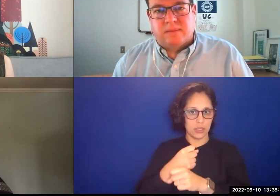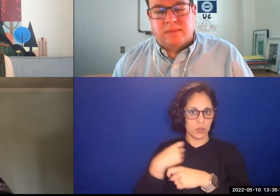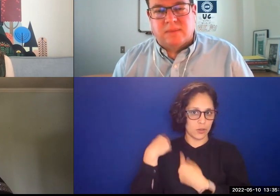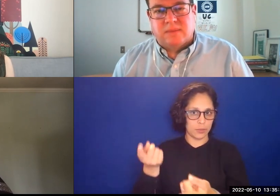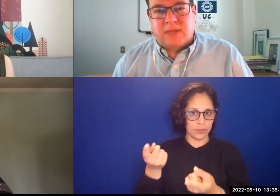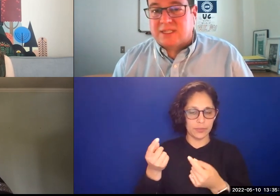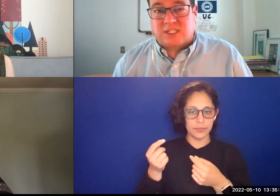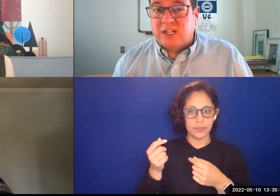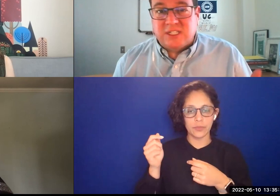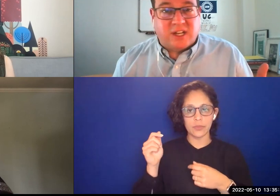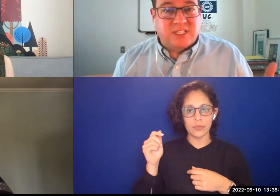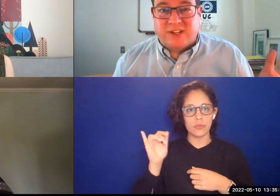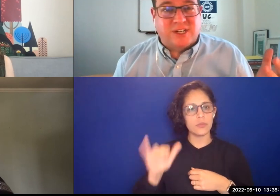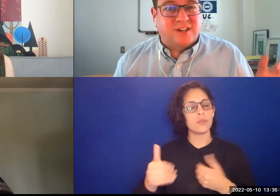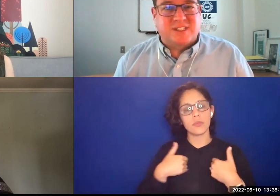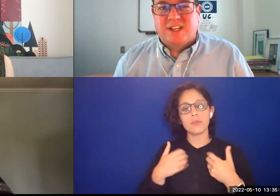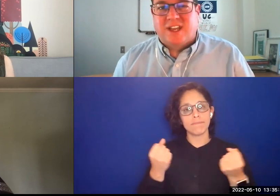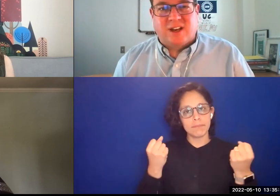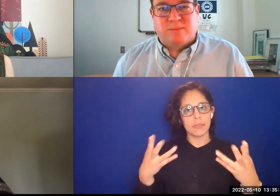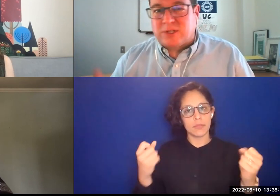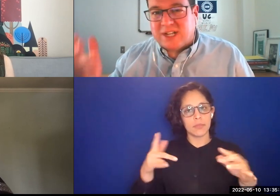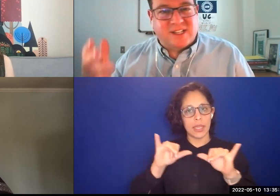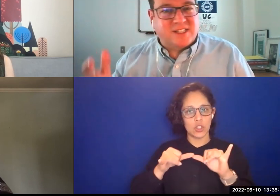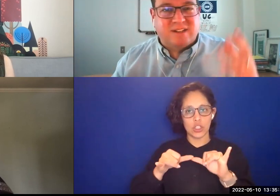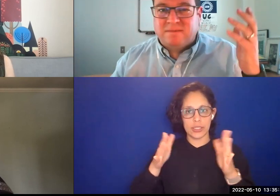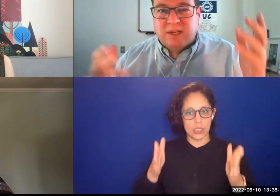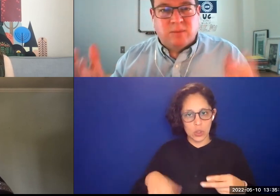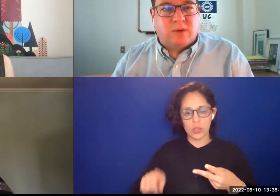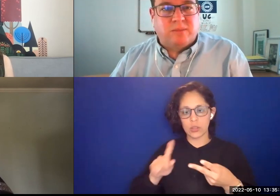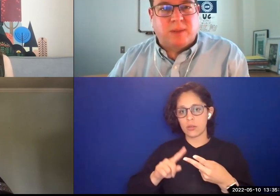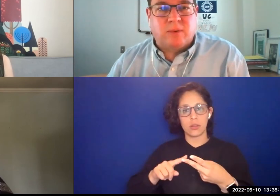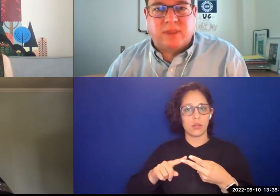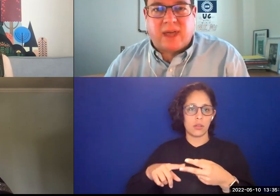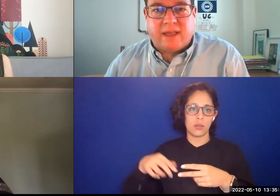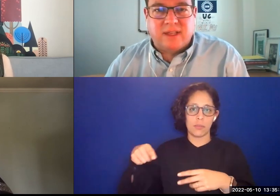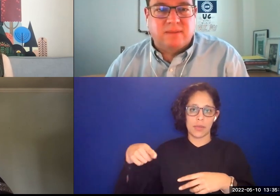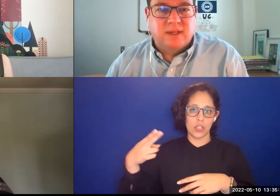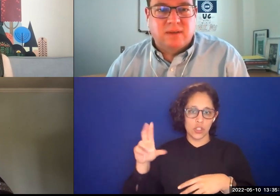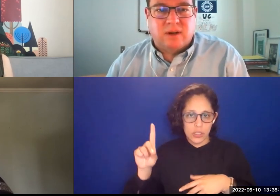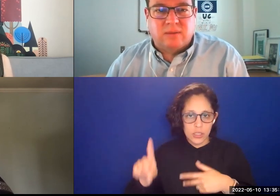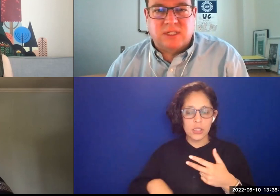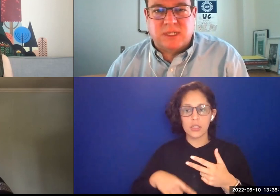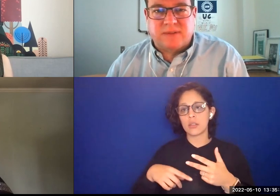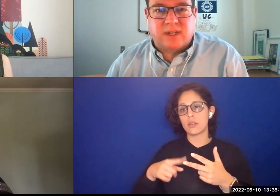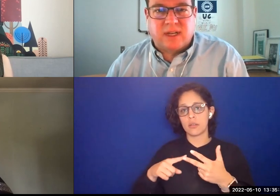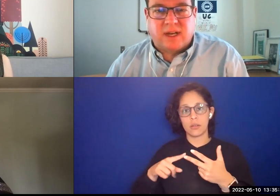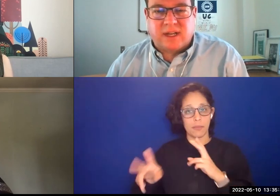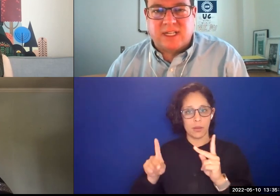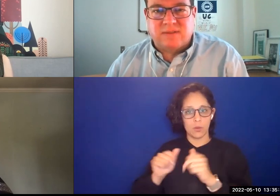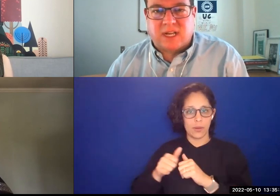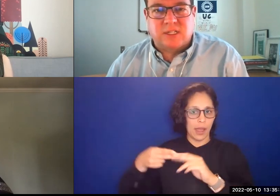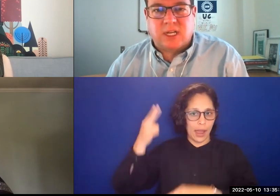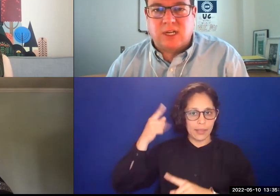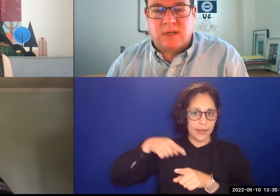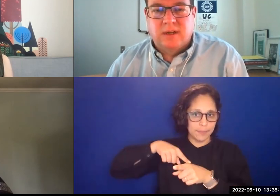Which has tons and tons of engineers and postdocs and people with highly specific